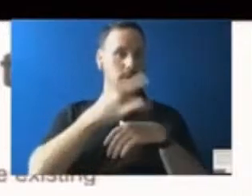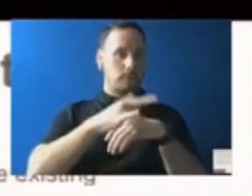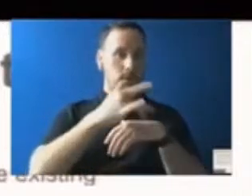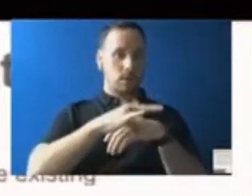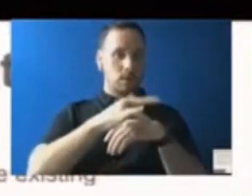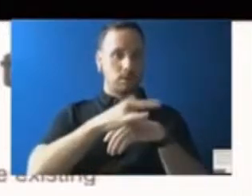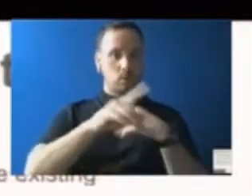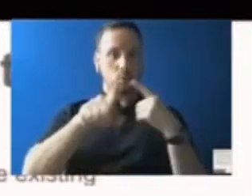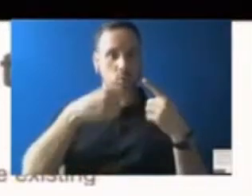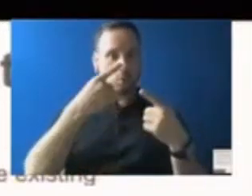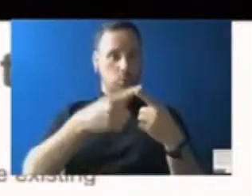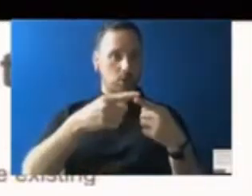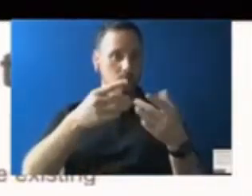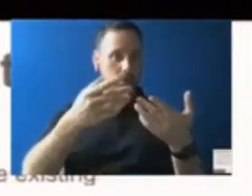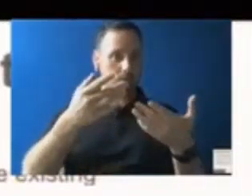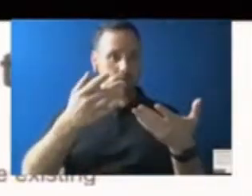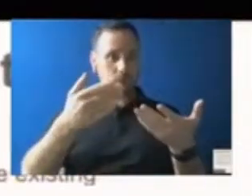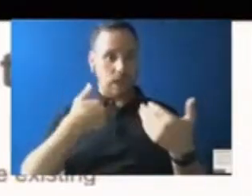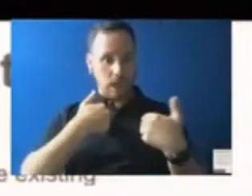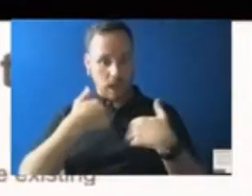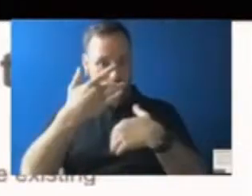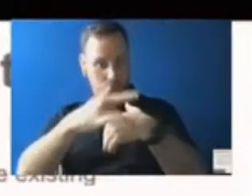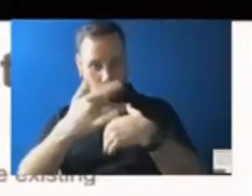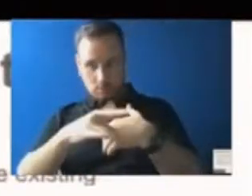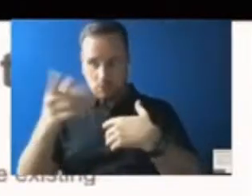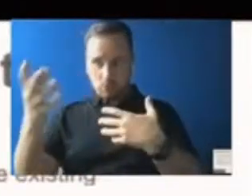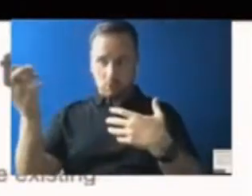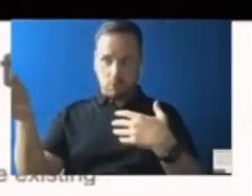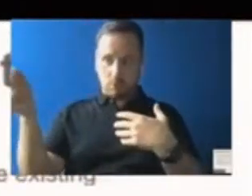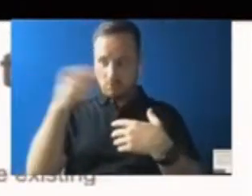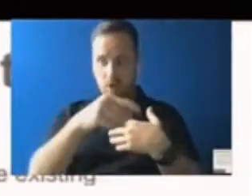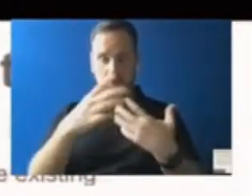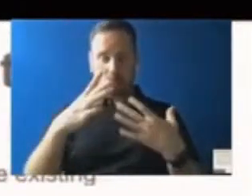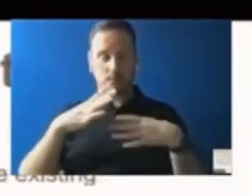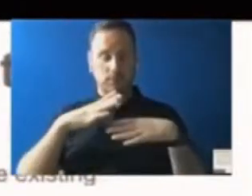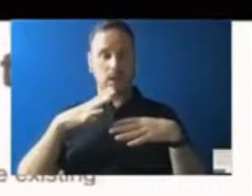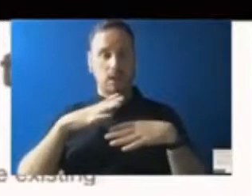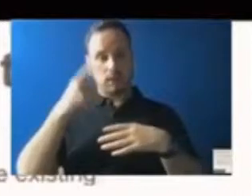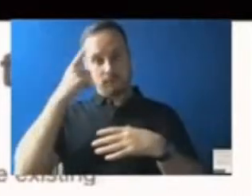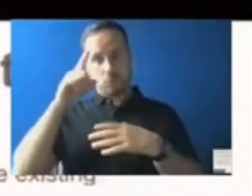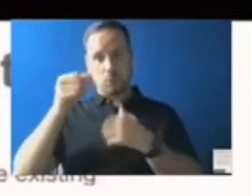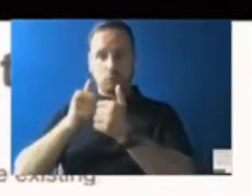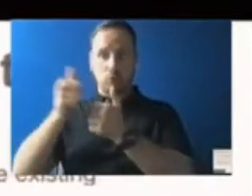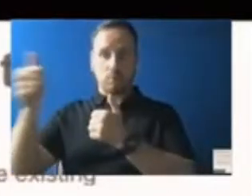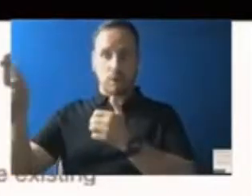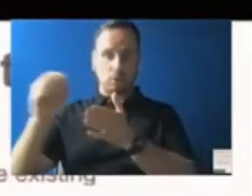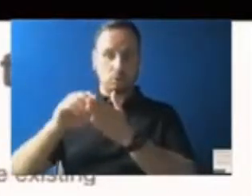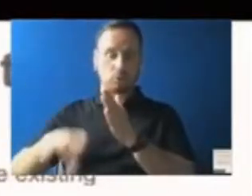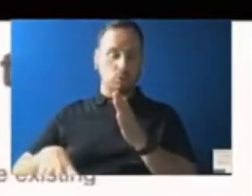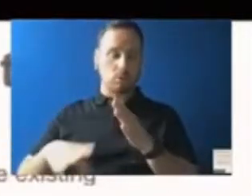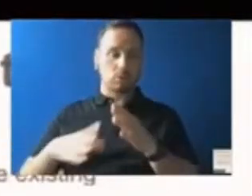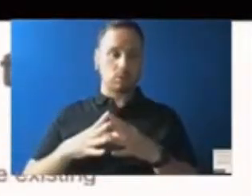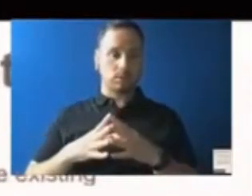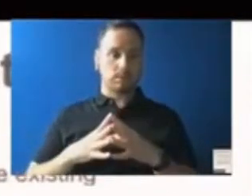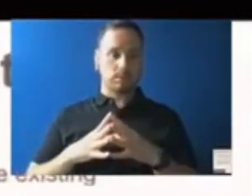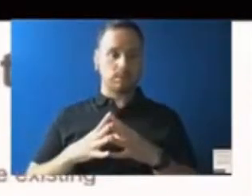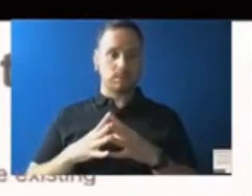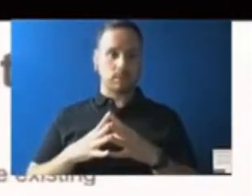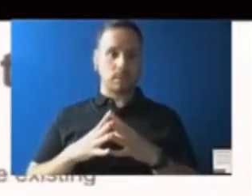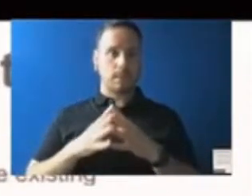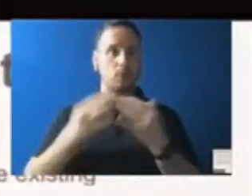space is available to those students that are in remote. So at this point in time, I'm going to ask our chief,